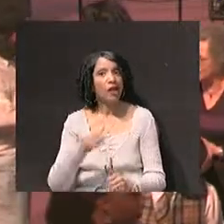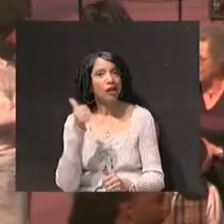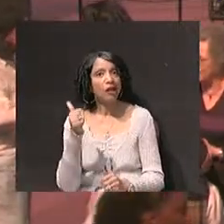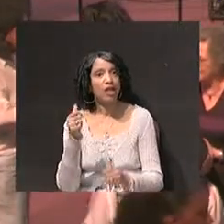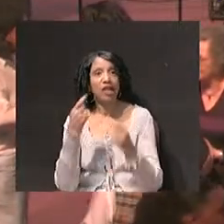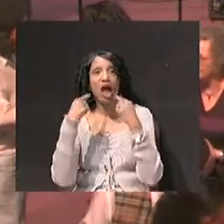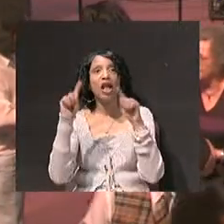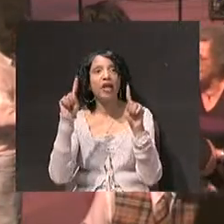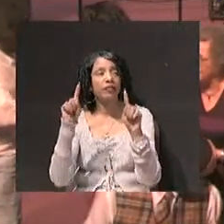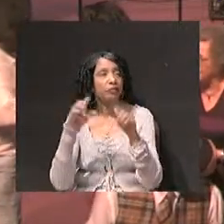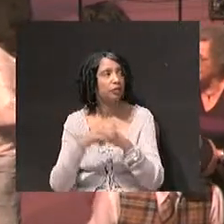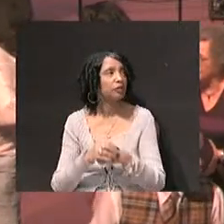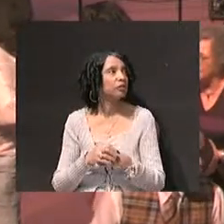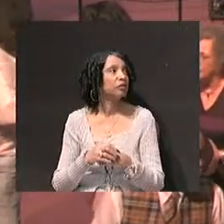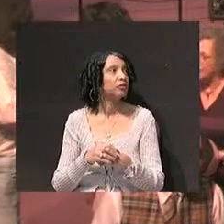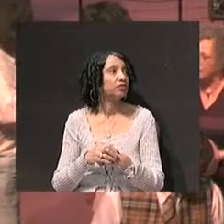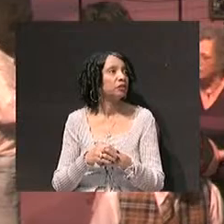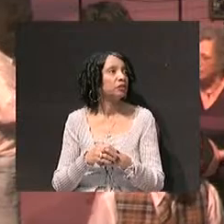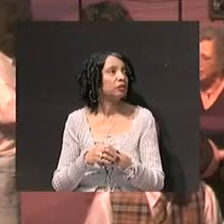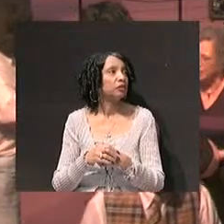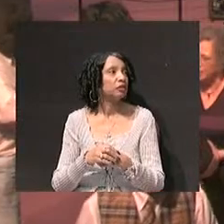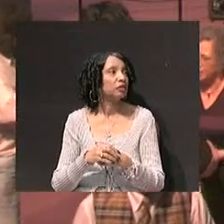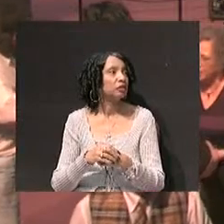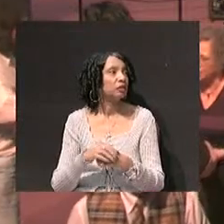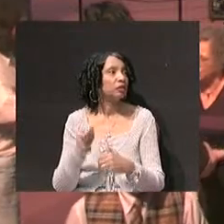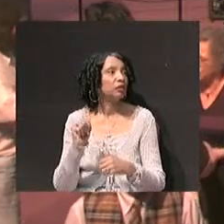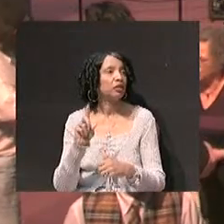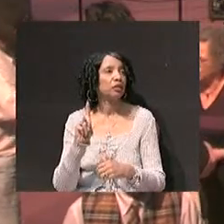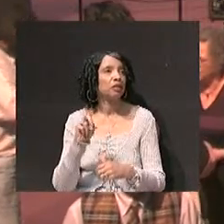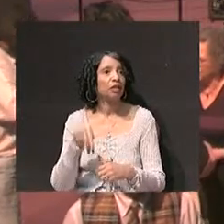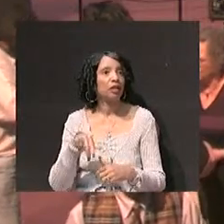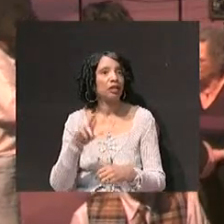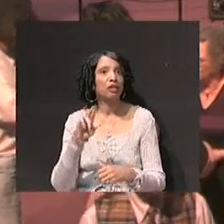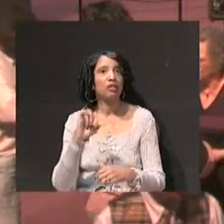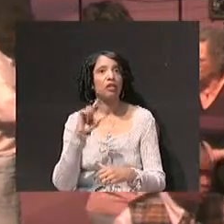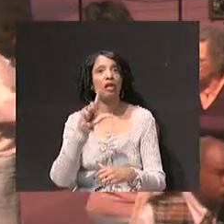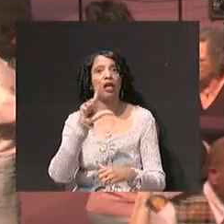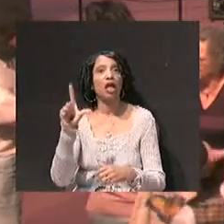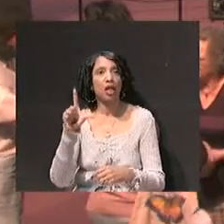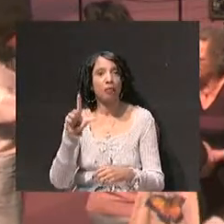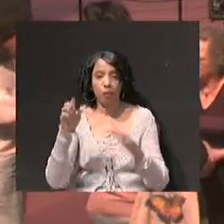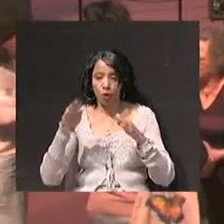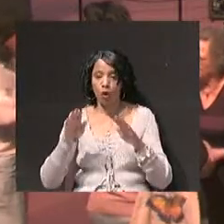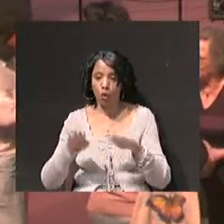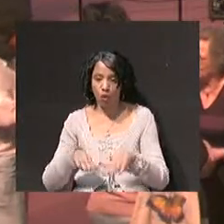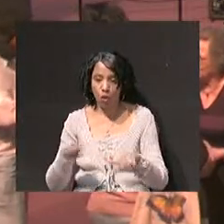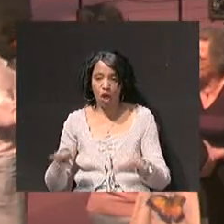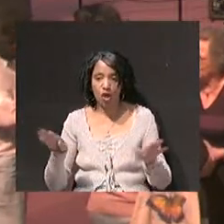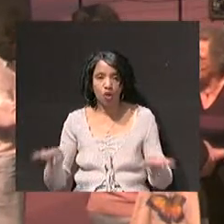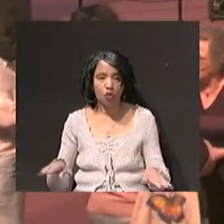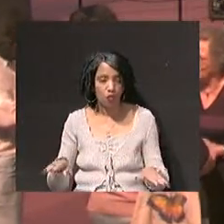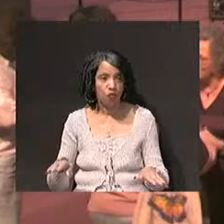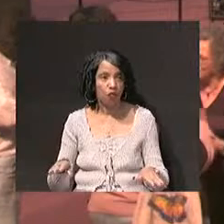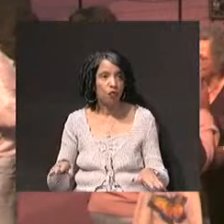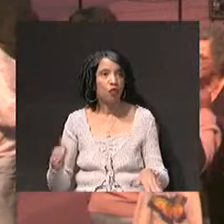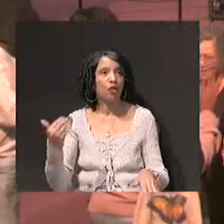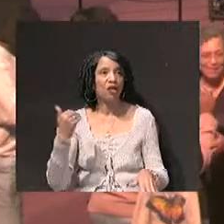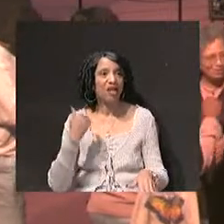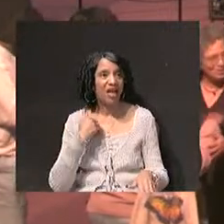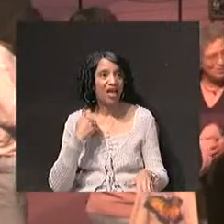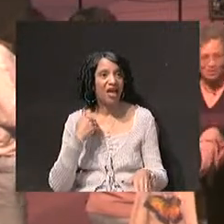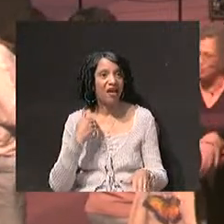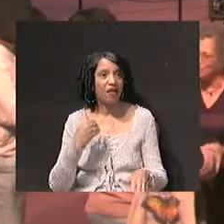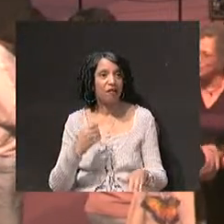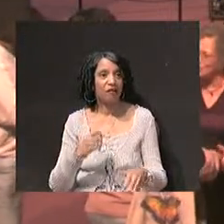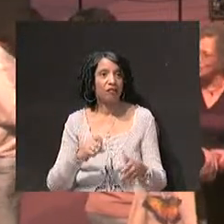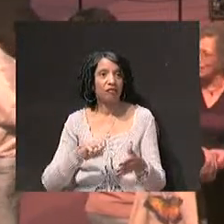announcement. On April the 26th, our youth will be having a lock-in. So all you must have a permission